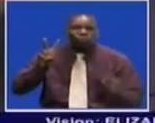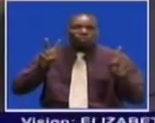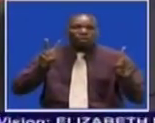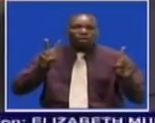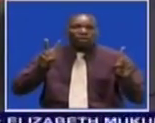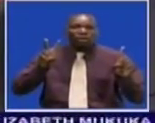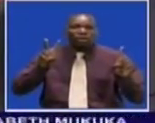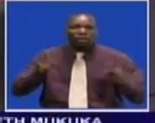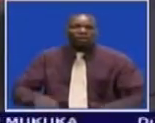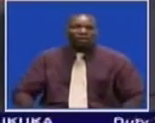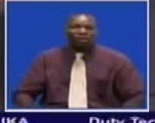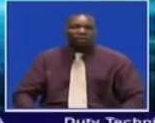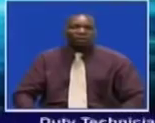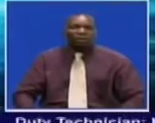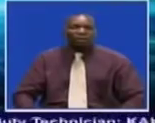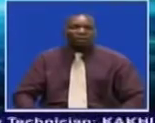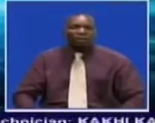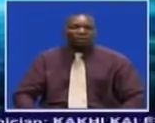2-1.